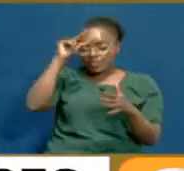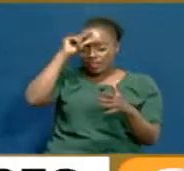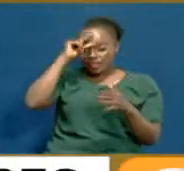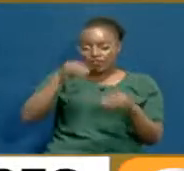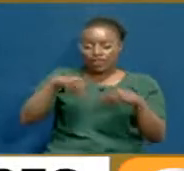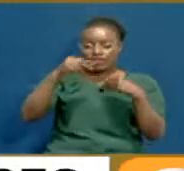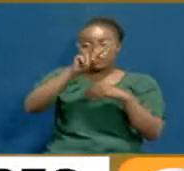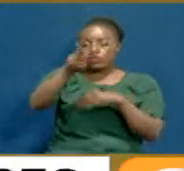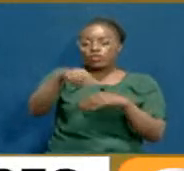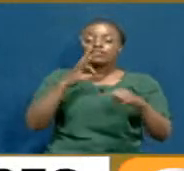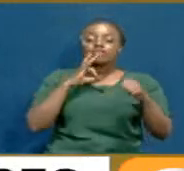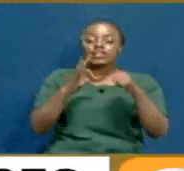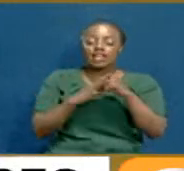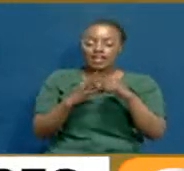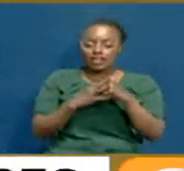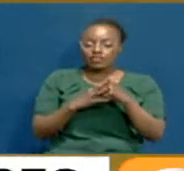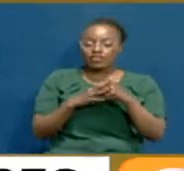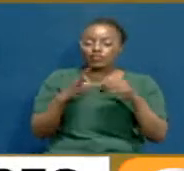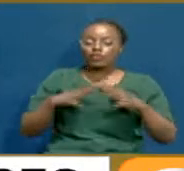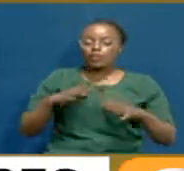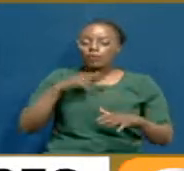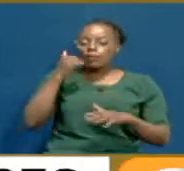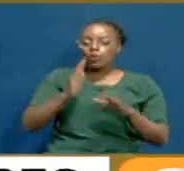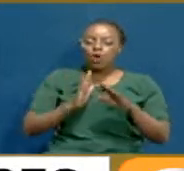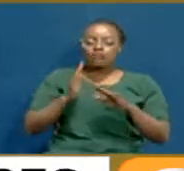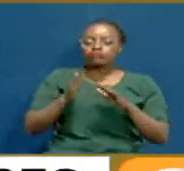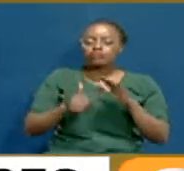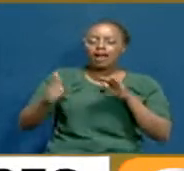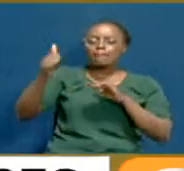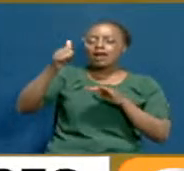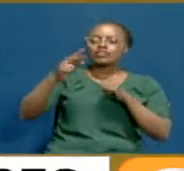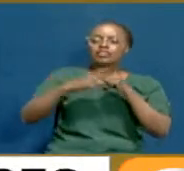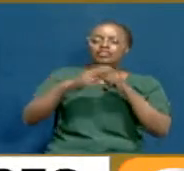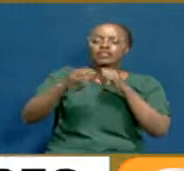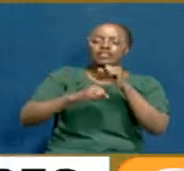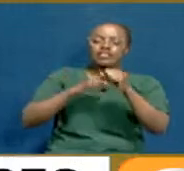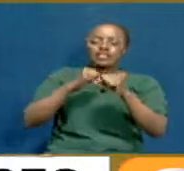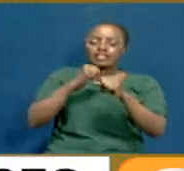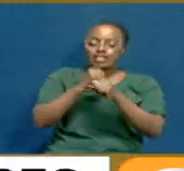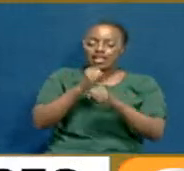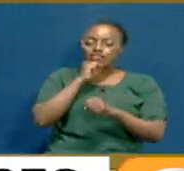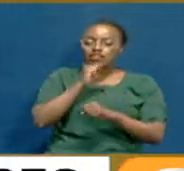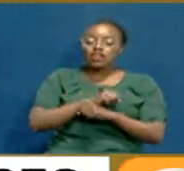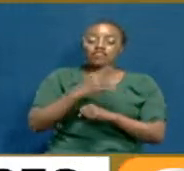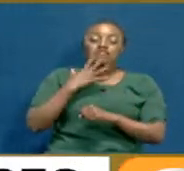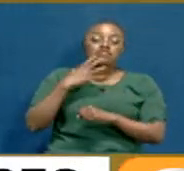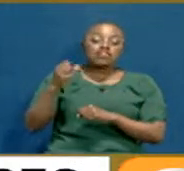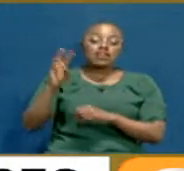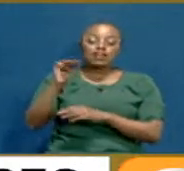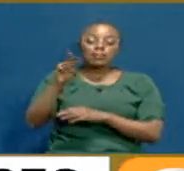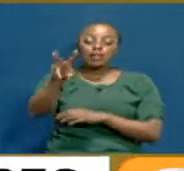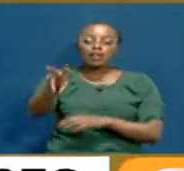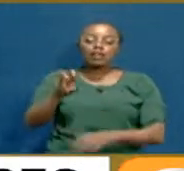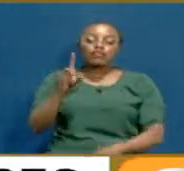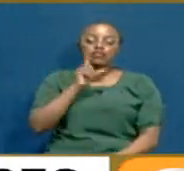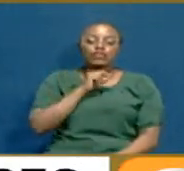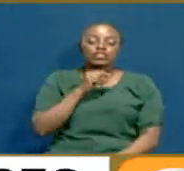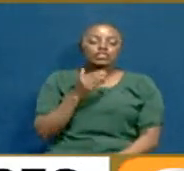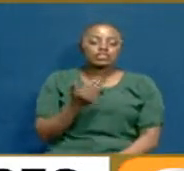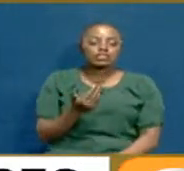giving 2,800 to citizens above 70 plus, but we've seen over 500 million of it has been stolen.